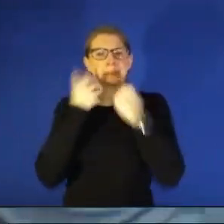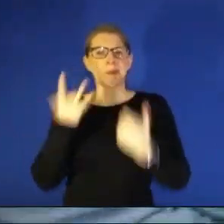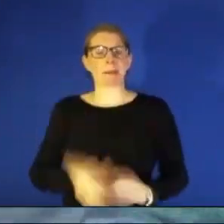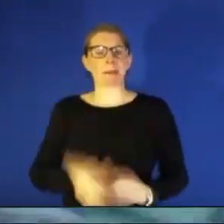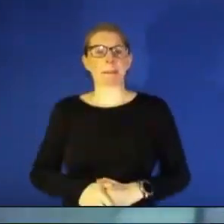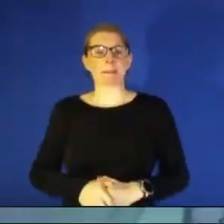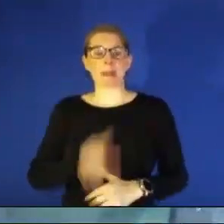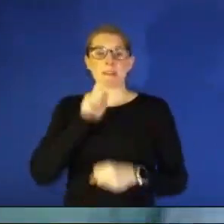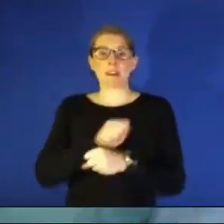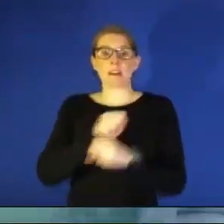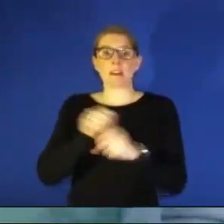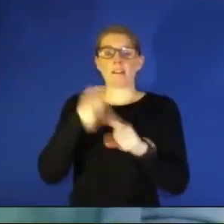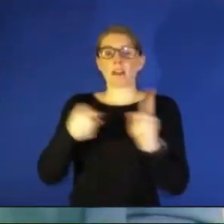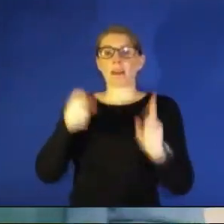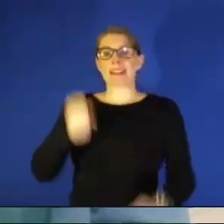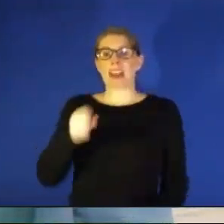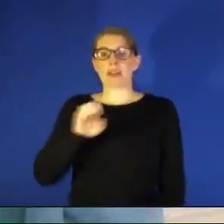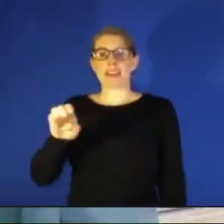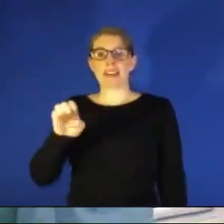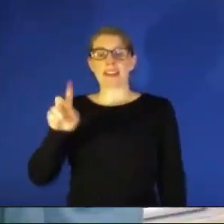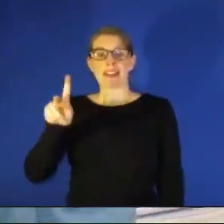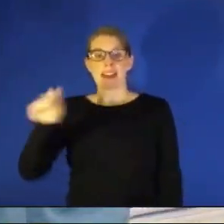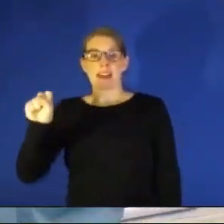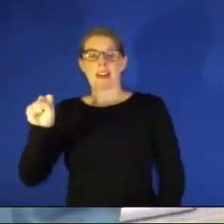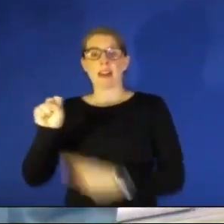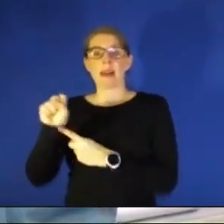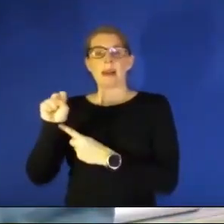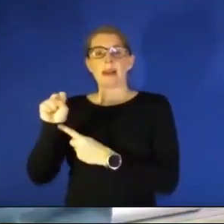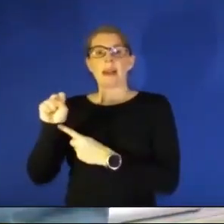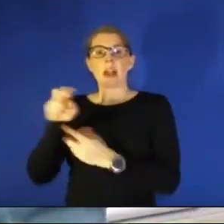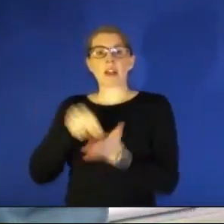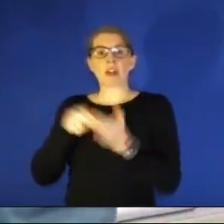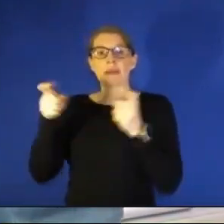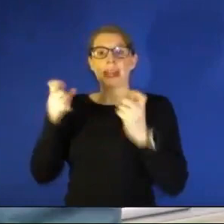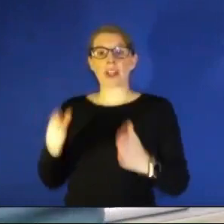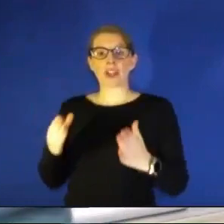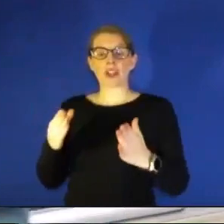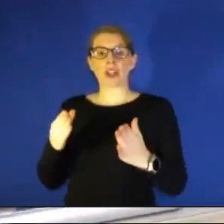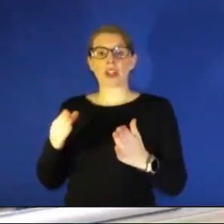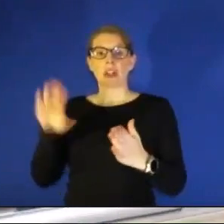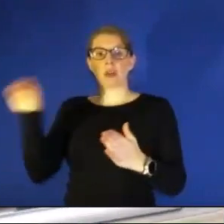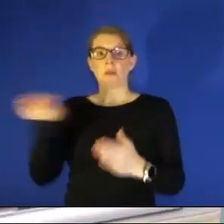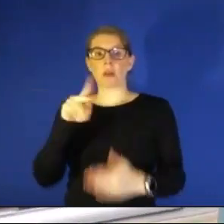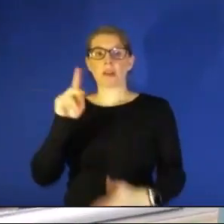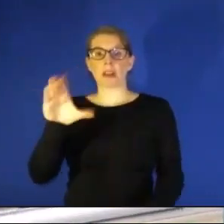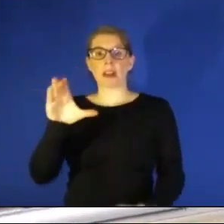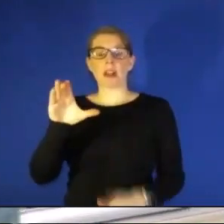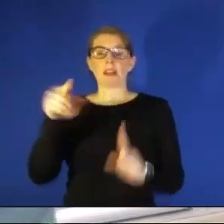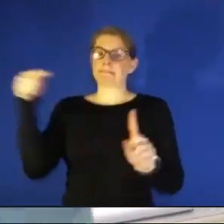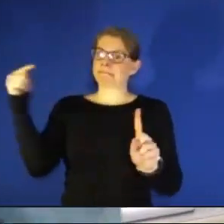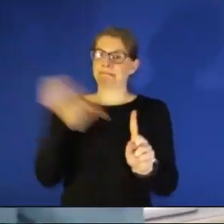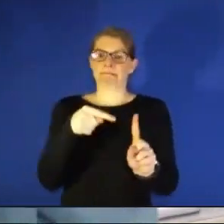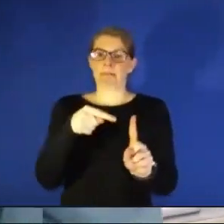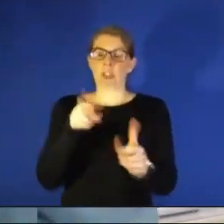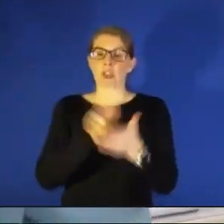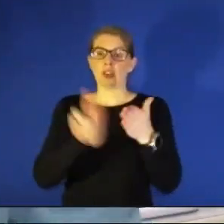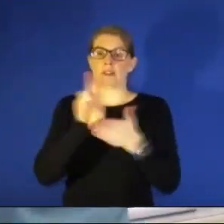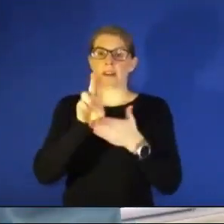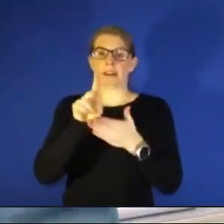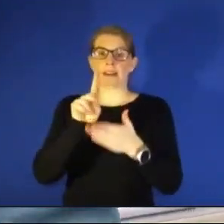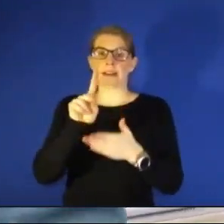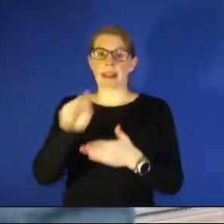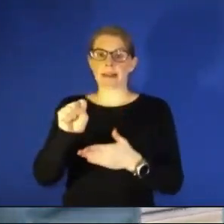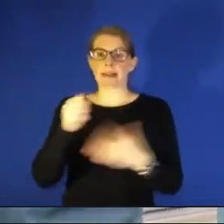from Southeast Kansas, and I had a nurse manager at another hospital tell me if you're moving up to the Kansas City area, don't go anywhere else but the University of Kansas Health System.